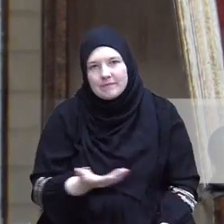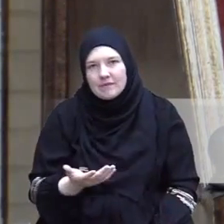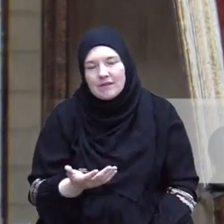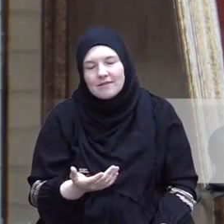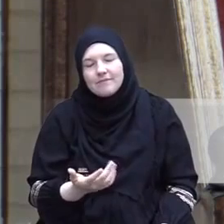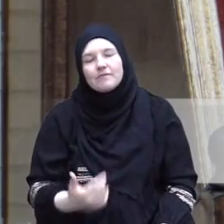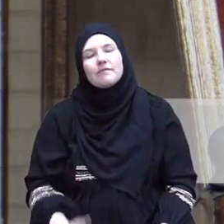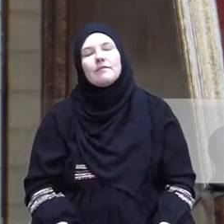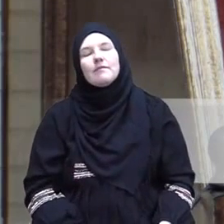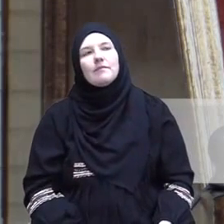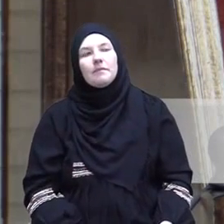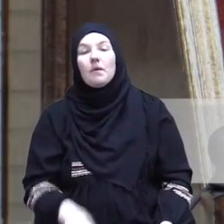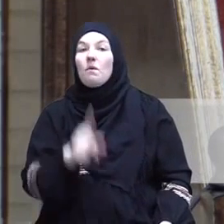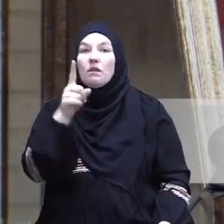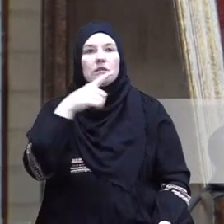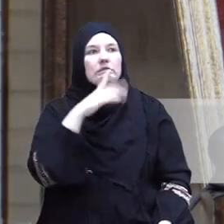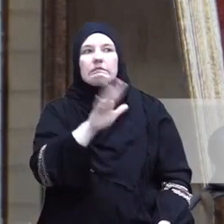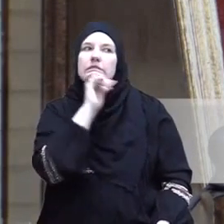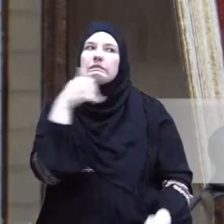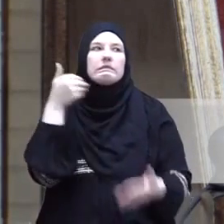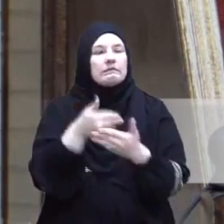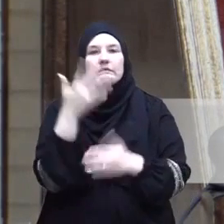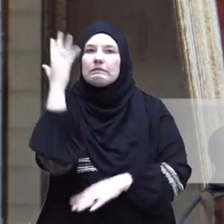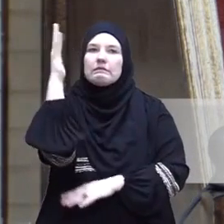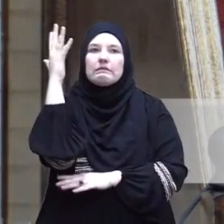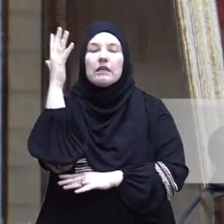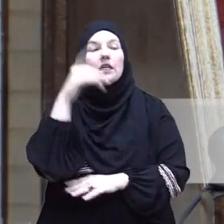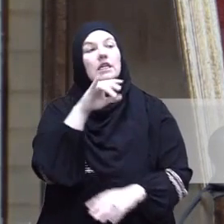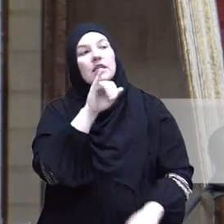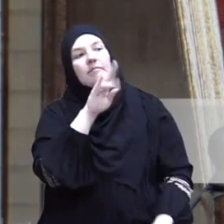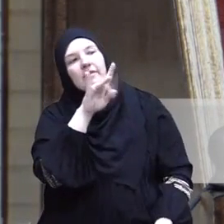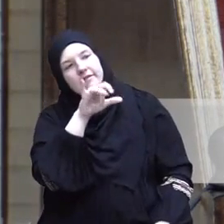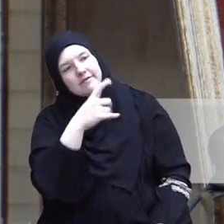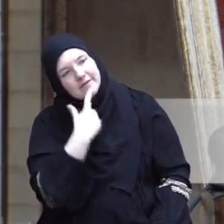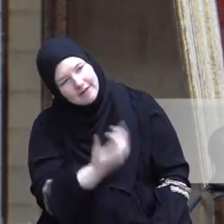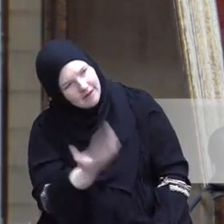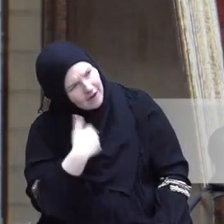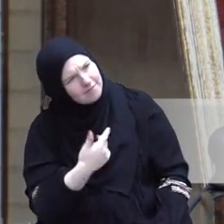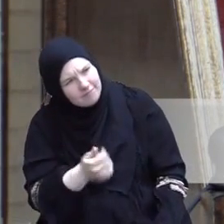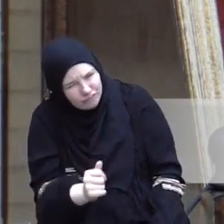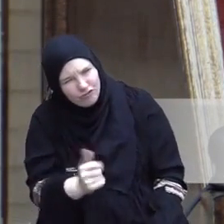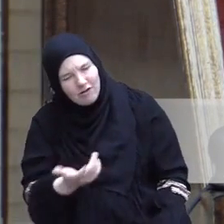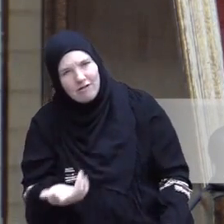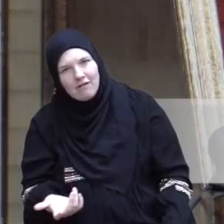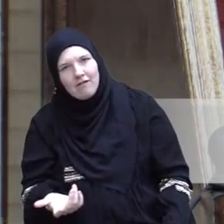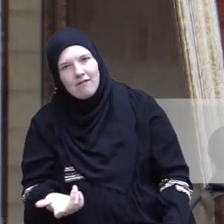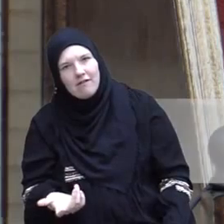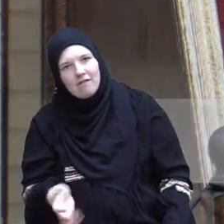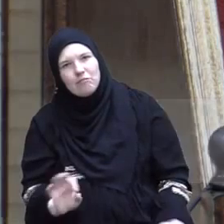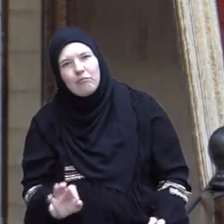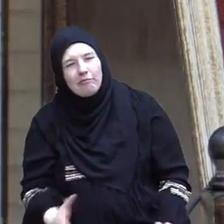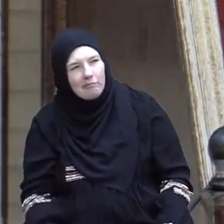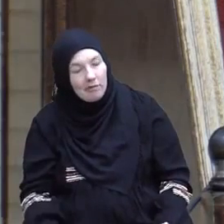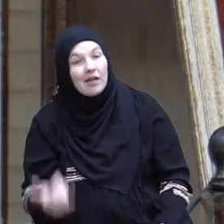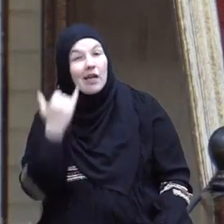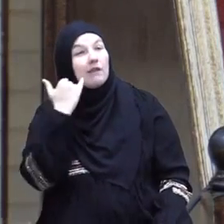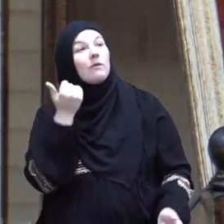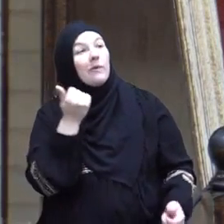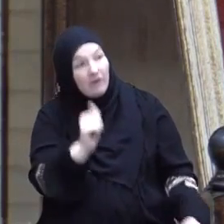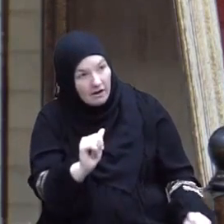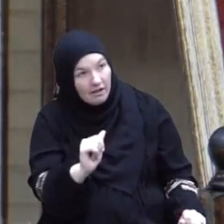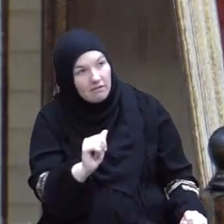So Allah tells them, get away from it. Iblis says, come, try it out. And if you try it